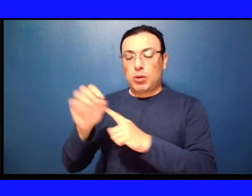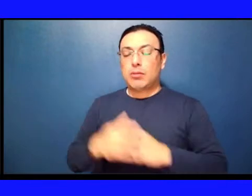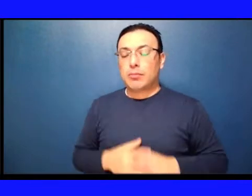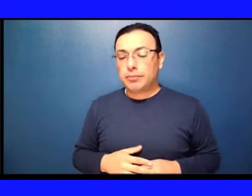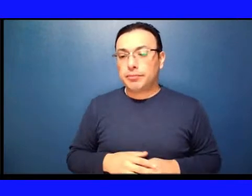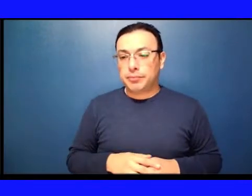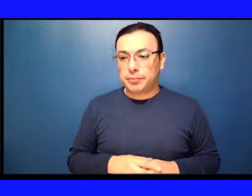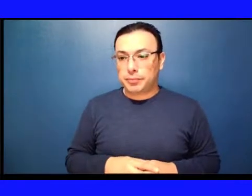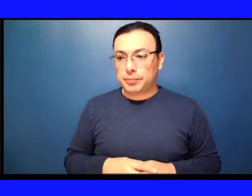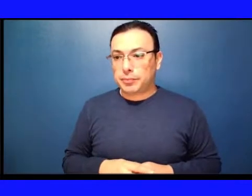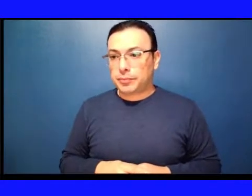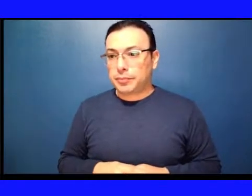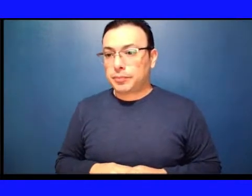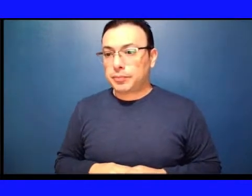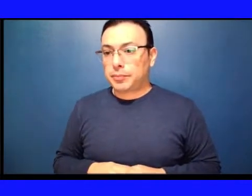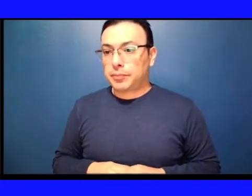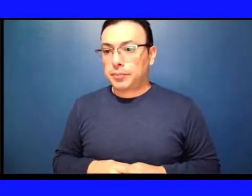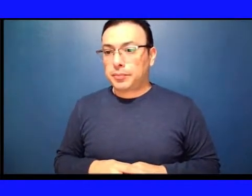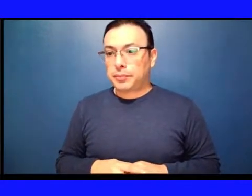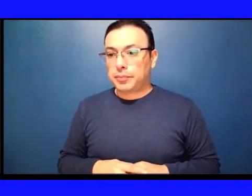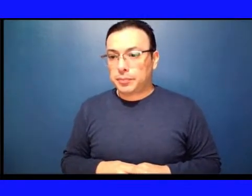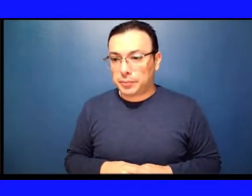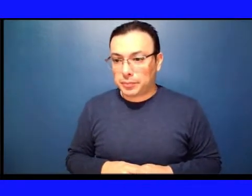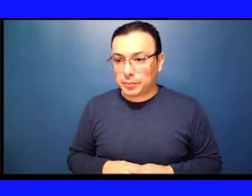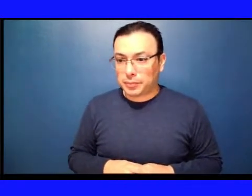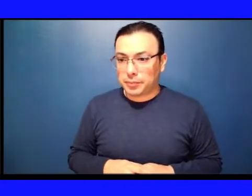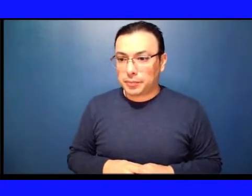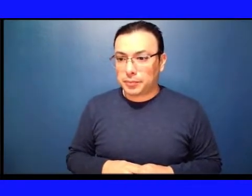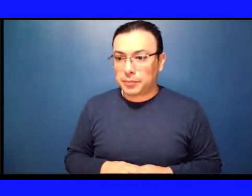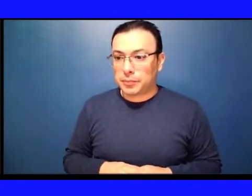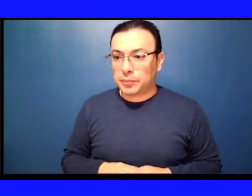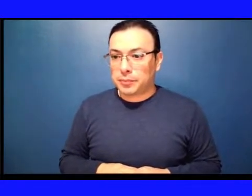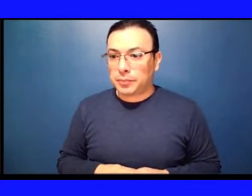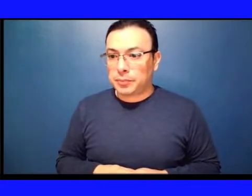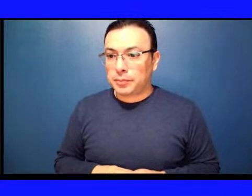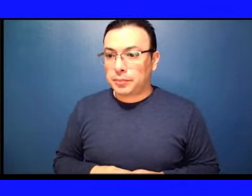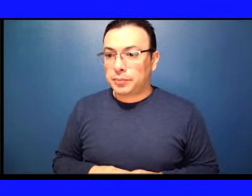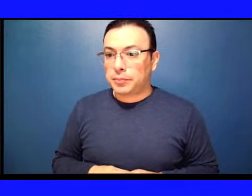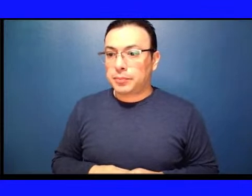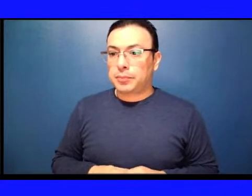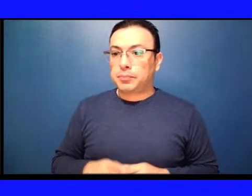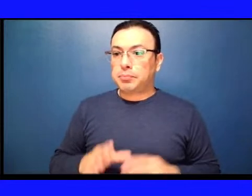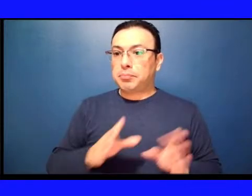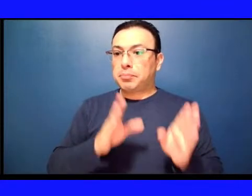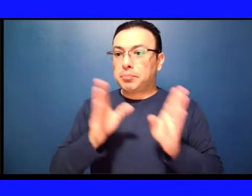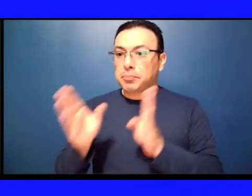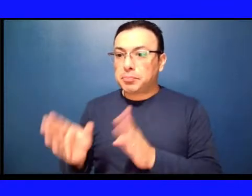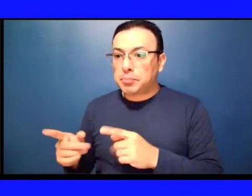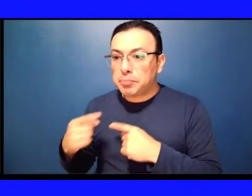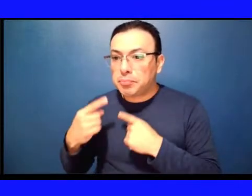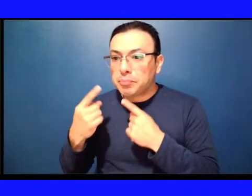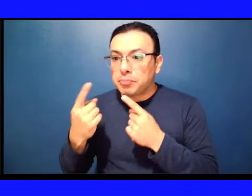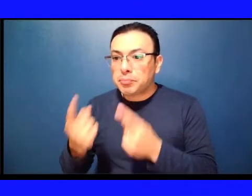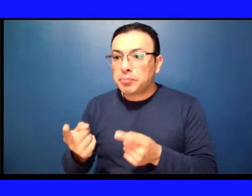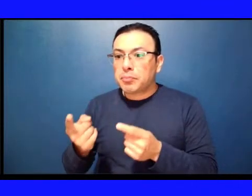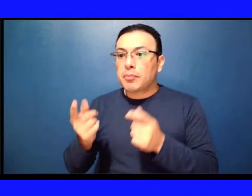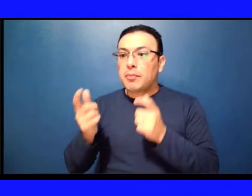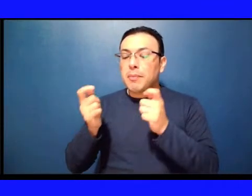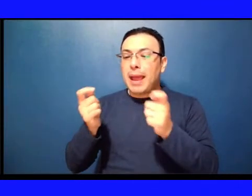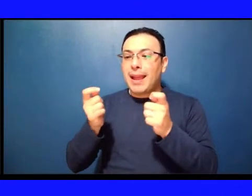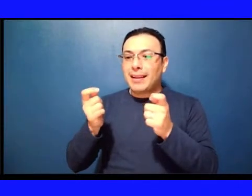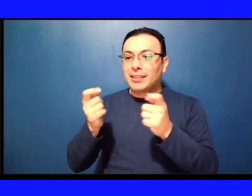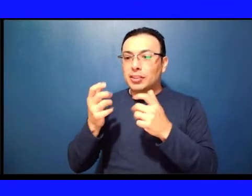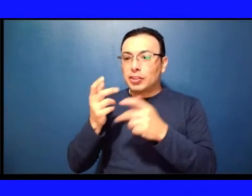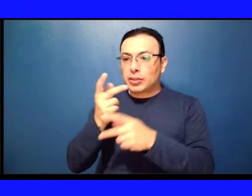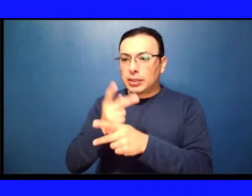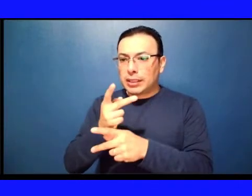and telehealth, keys to our access to care and care experience strategic goals, With the MyChart growth